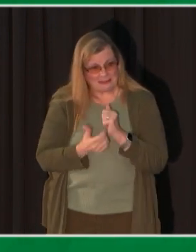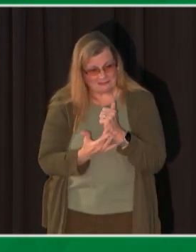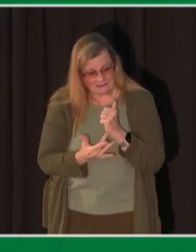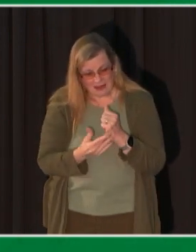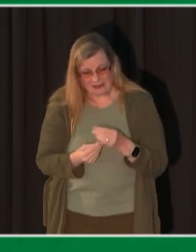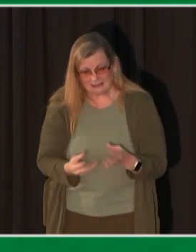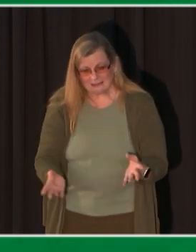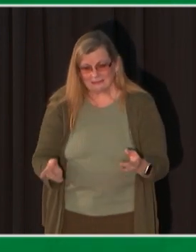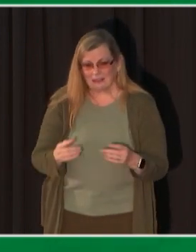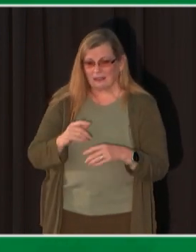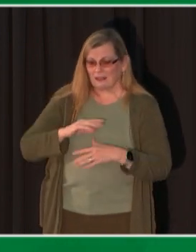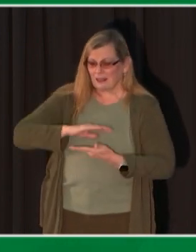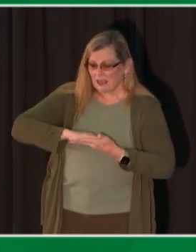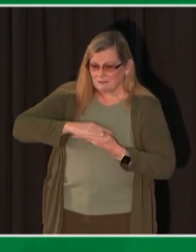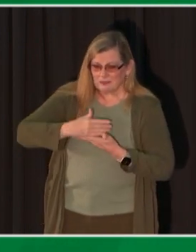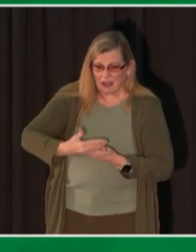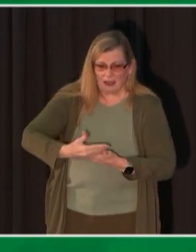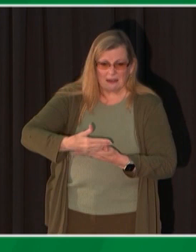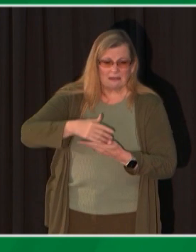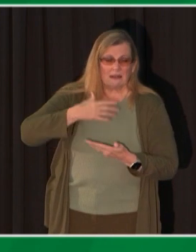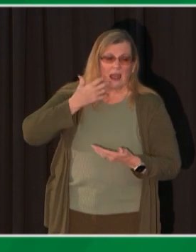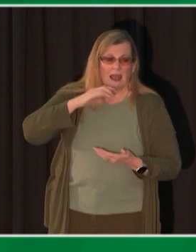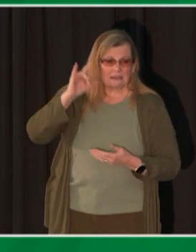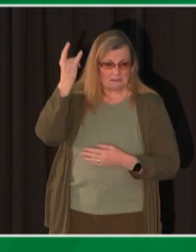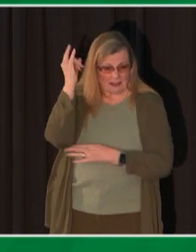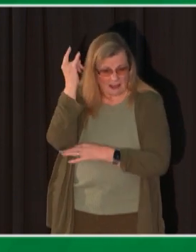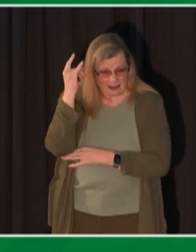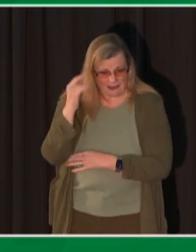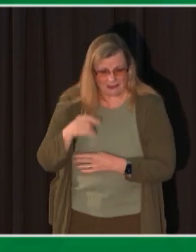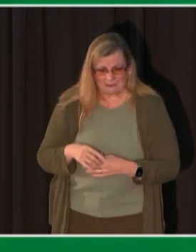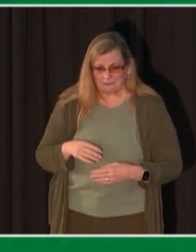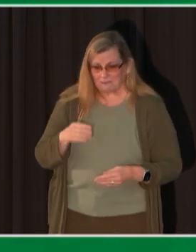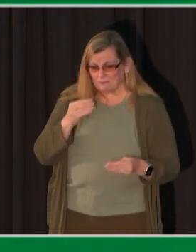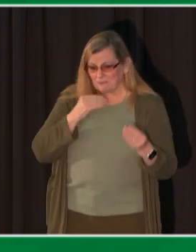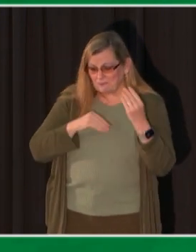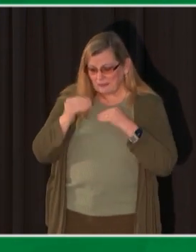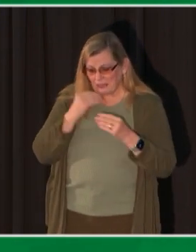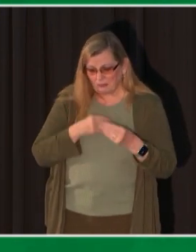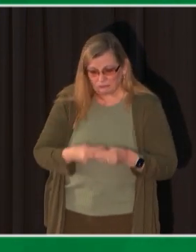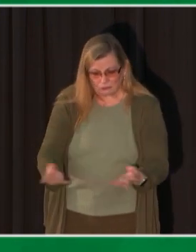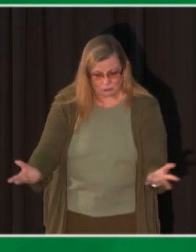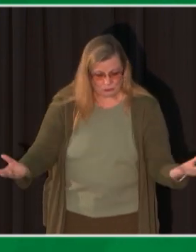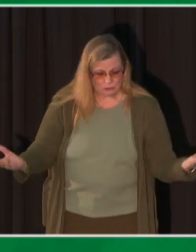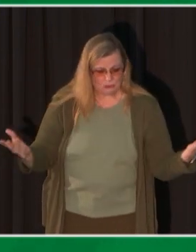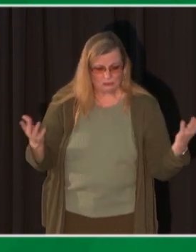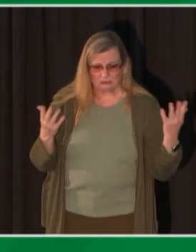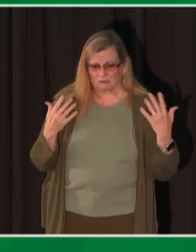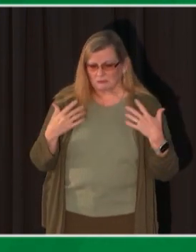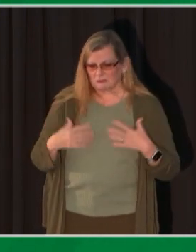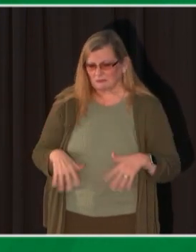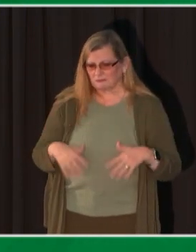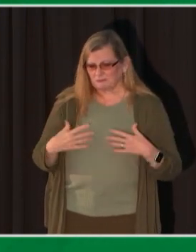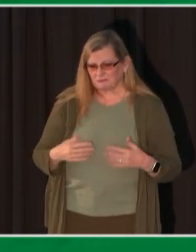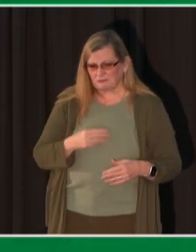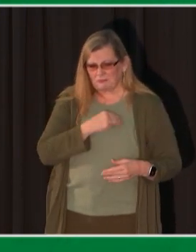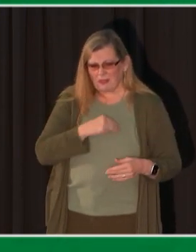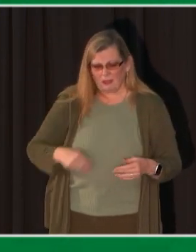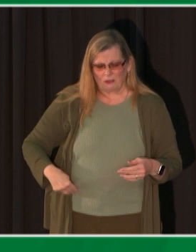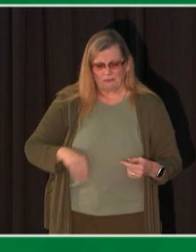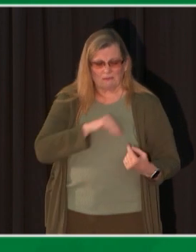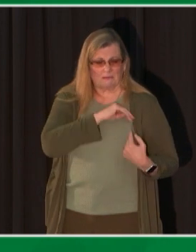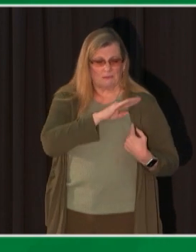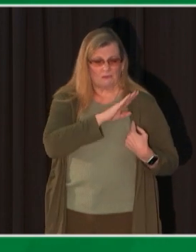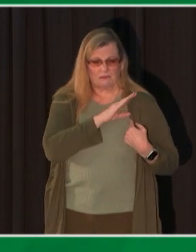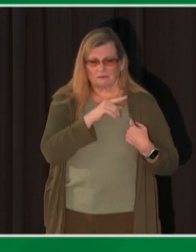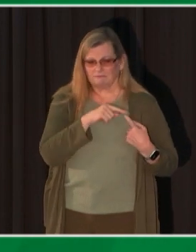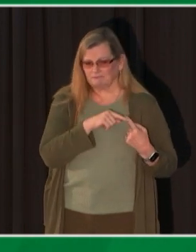and for hotspots, and also for meal distribution as well. As Mayor Bowser indicated, we are prepared to